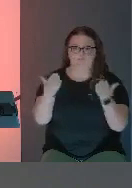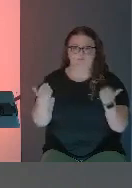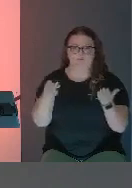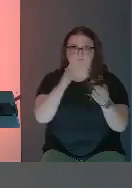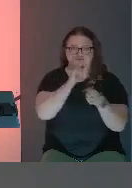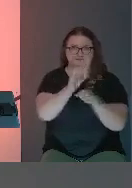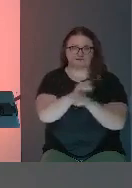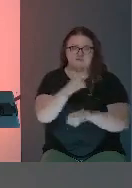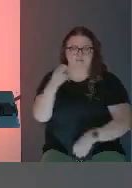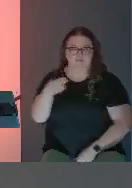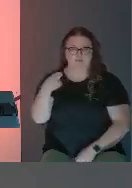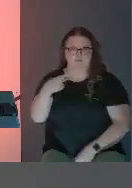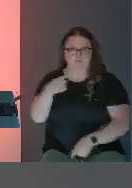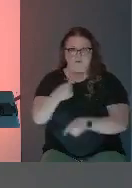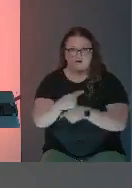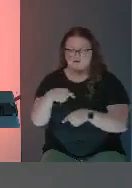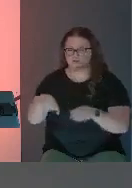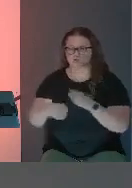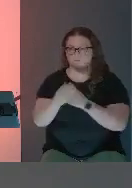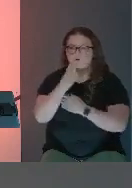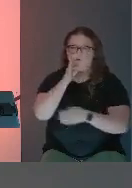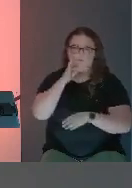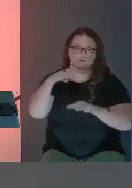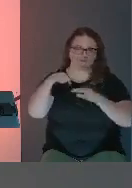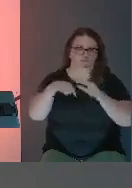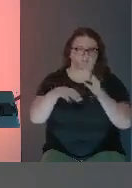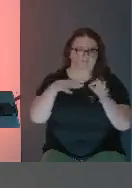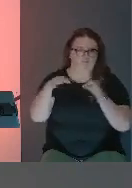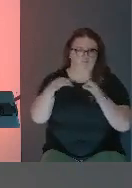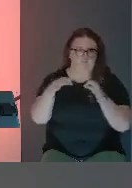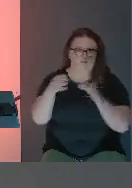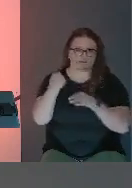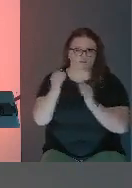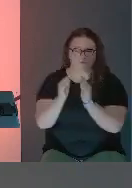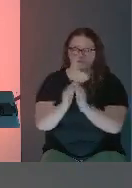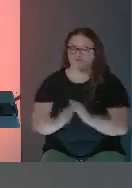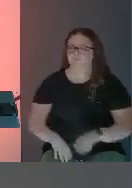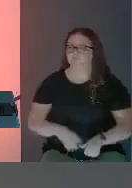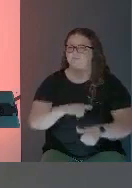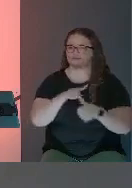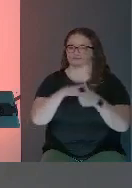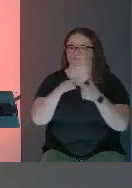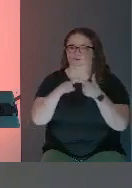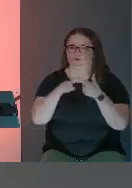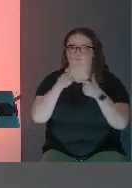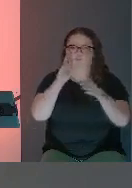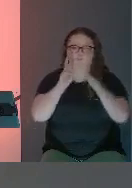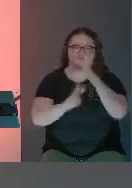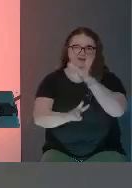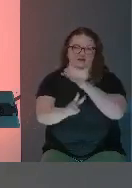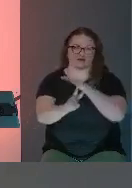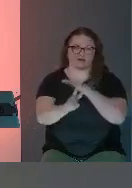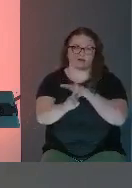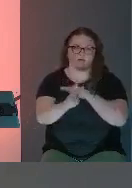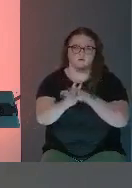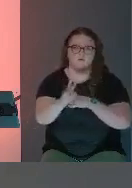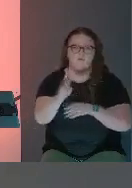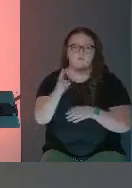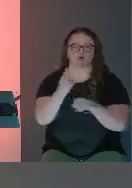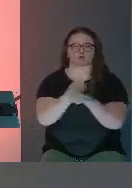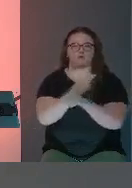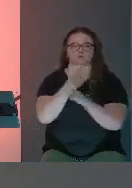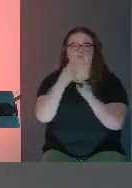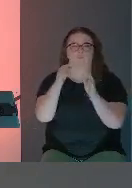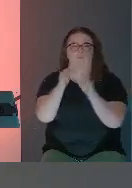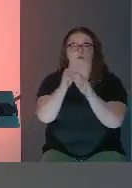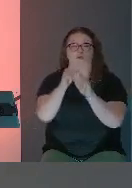to talk a little bit of history this morning. It's also a very prophetic book. We often use that, the term doctrinally. In other words, what is